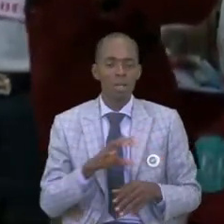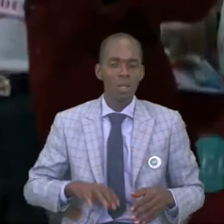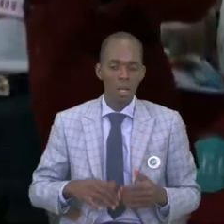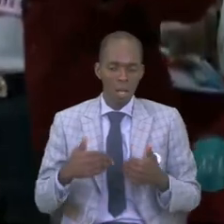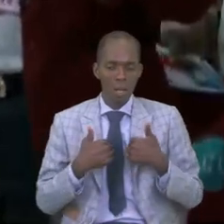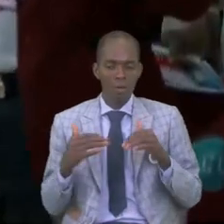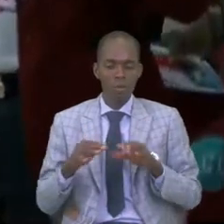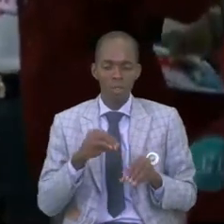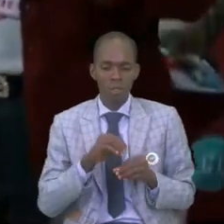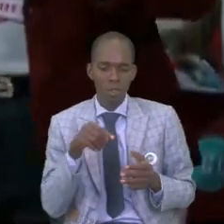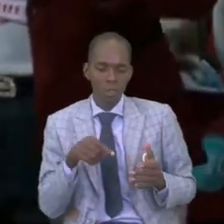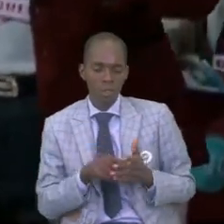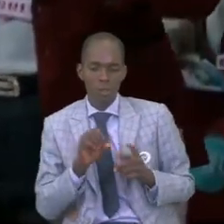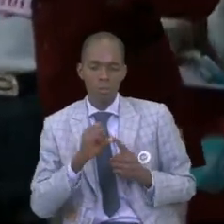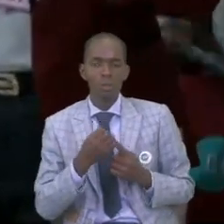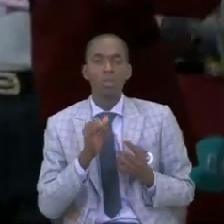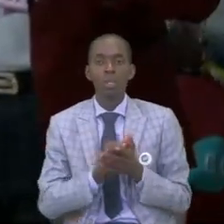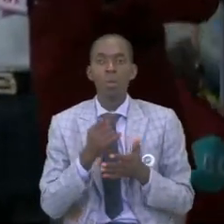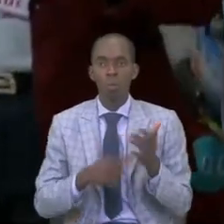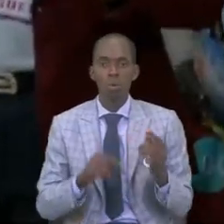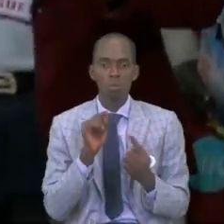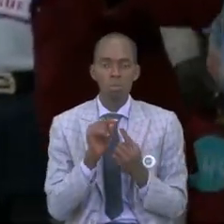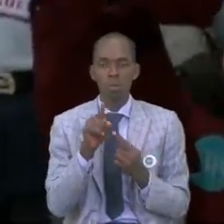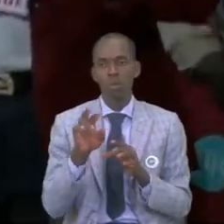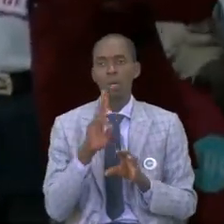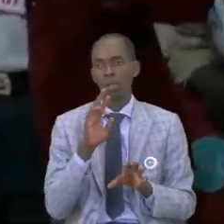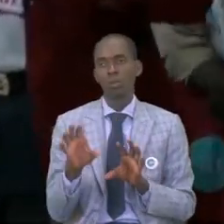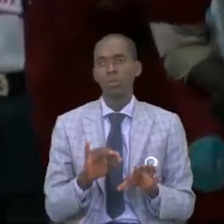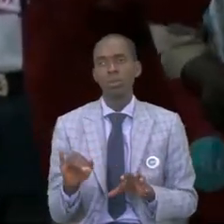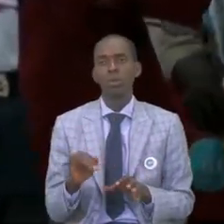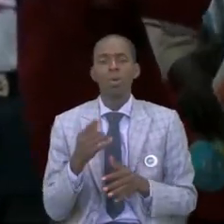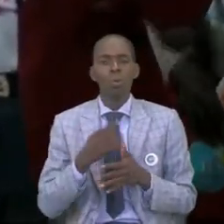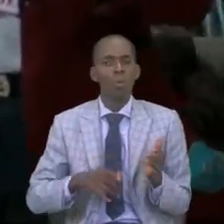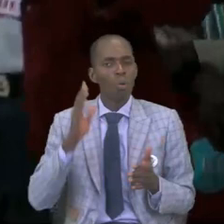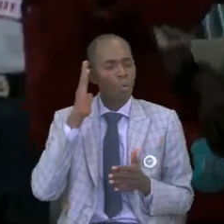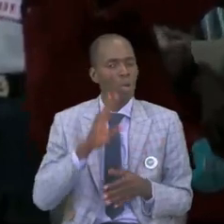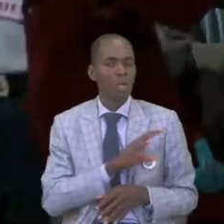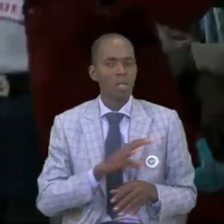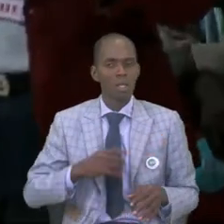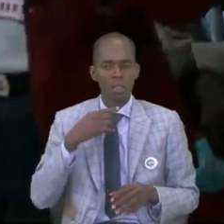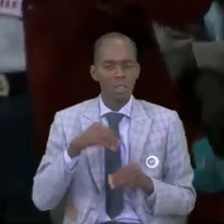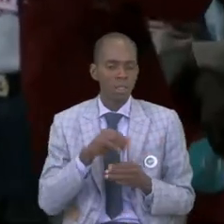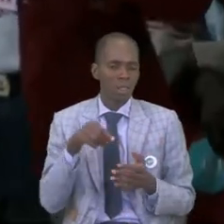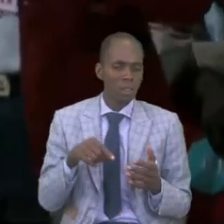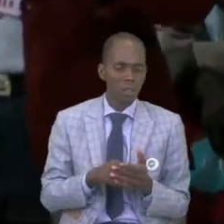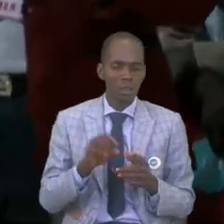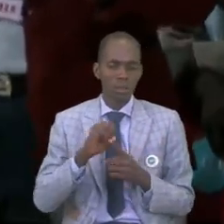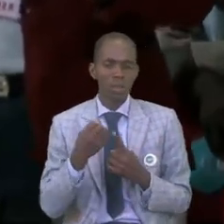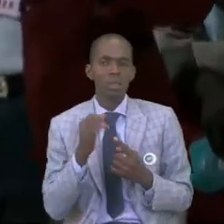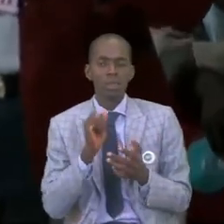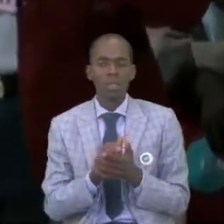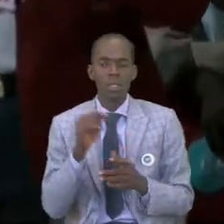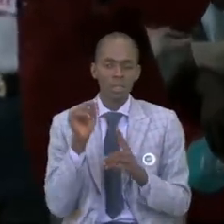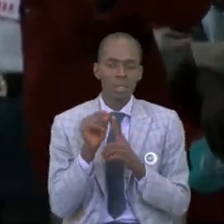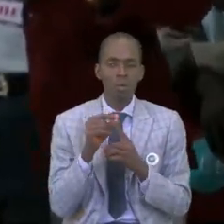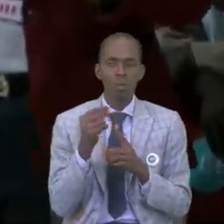situation? That's exactly what you do. What will Christ have said in this situation? That's exactly what you'll say. And